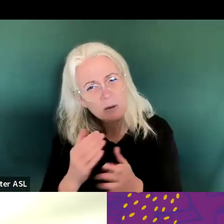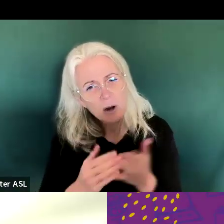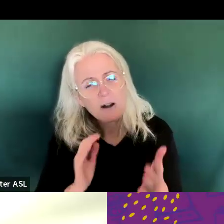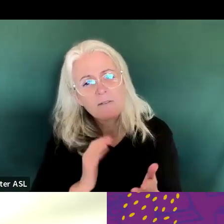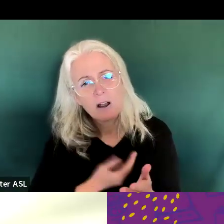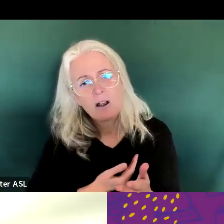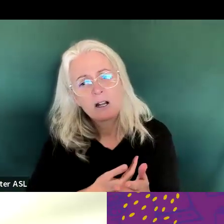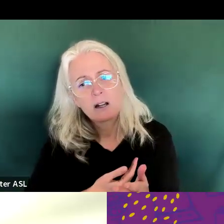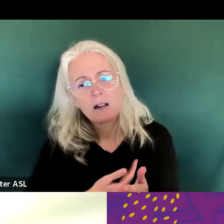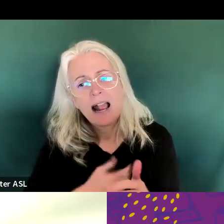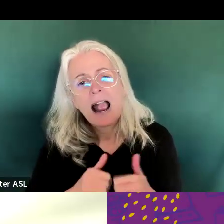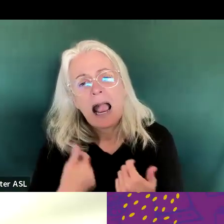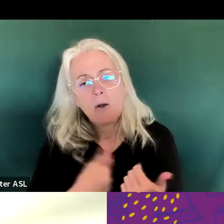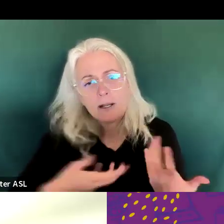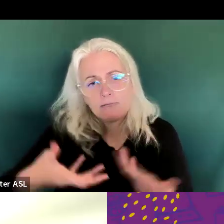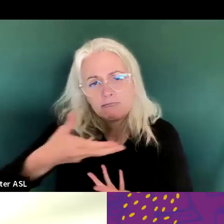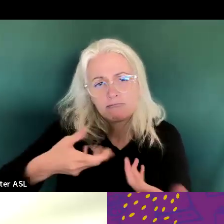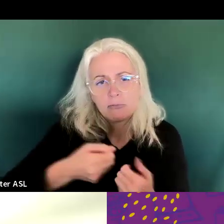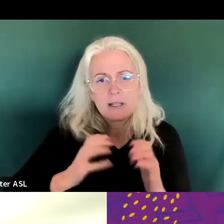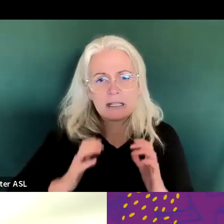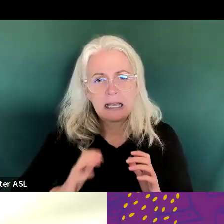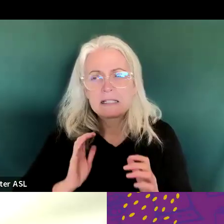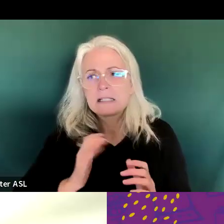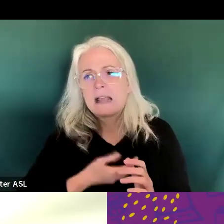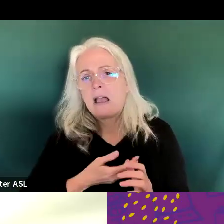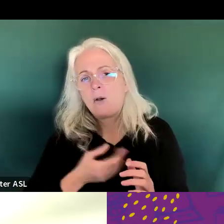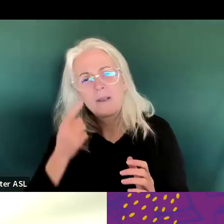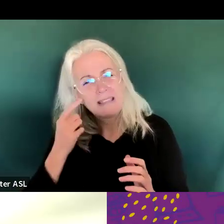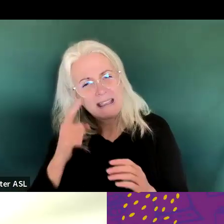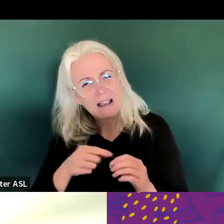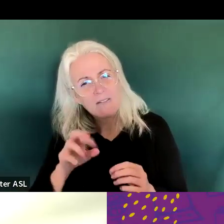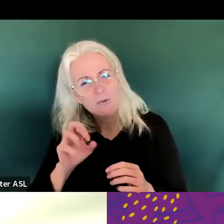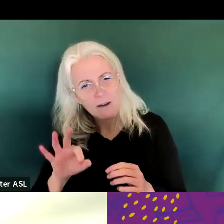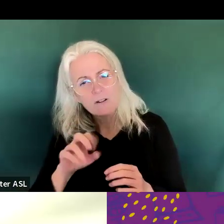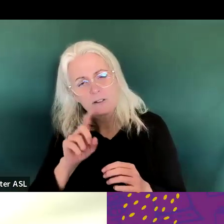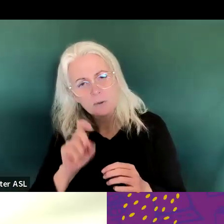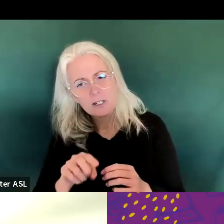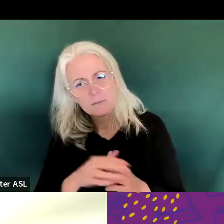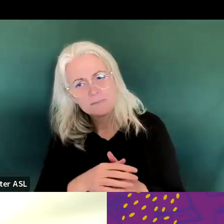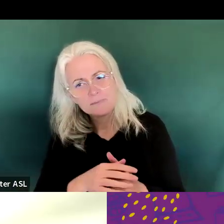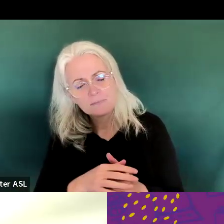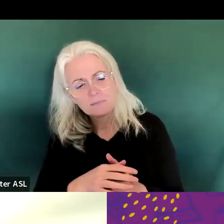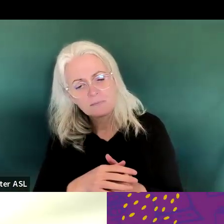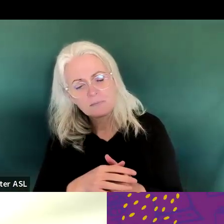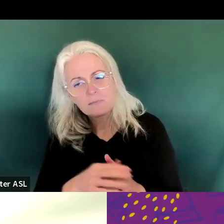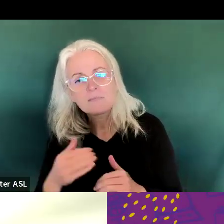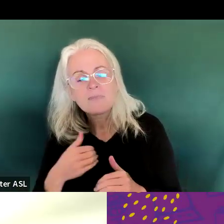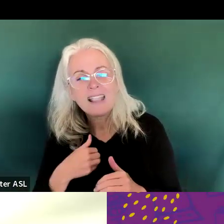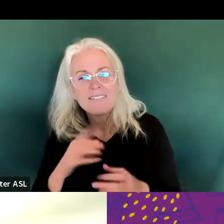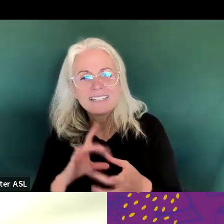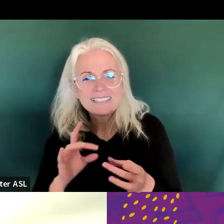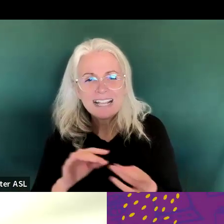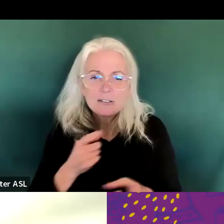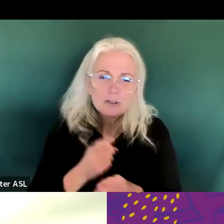our of how we interact with patrons and how we think of reference questions. We sort of have a saying, a joke,